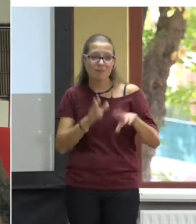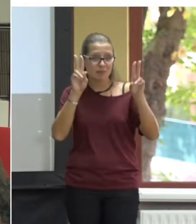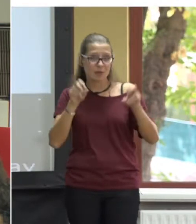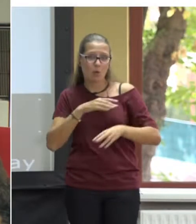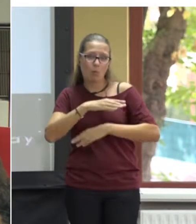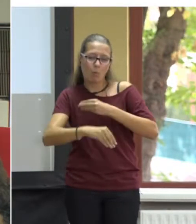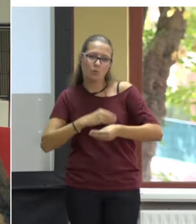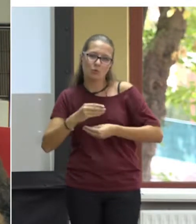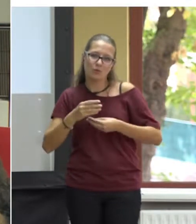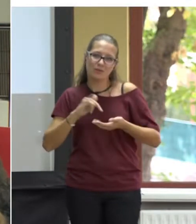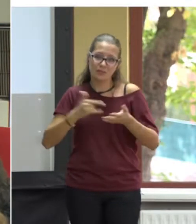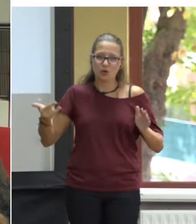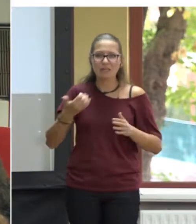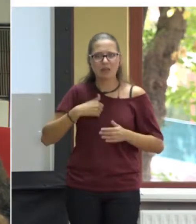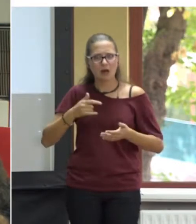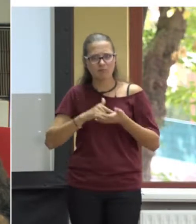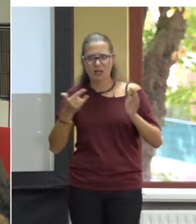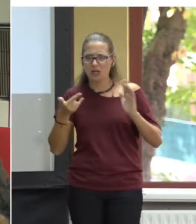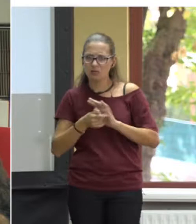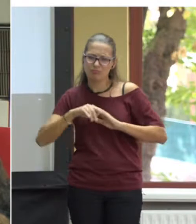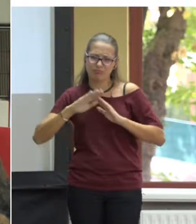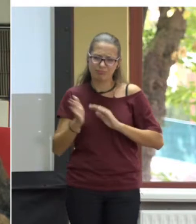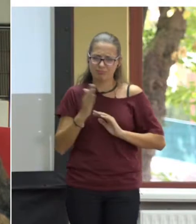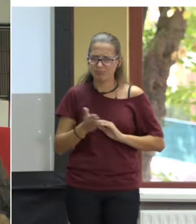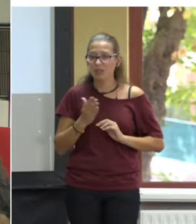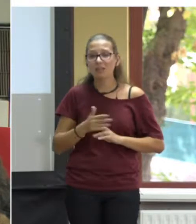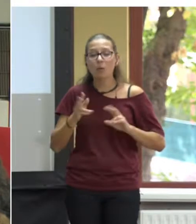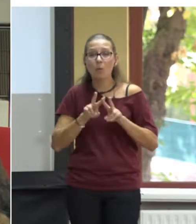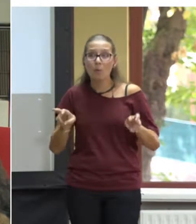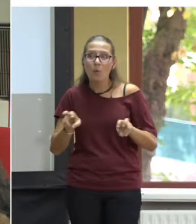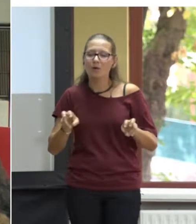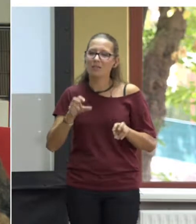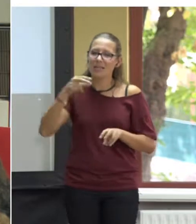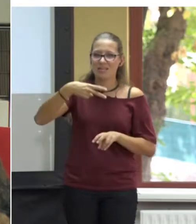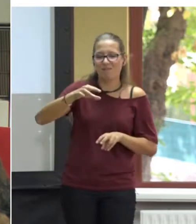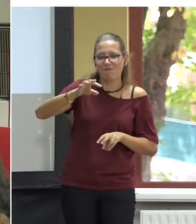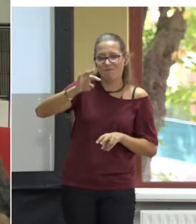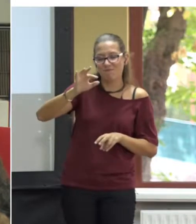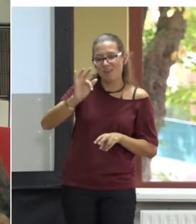In terms of technology use, he has touched upon different methods, NFC,